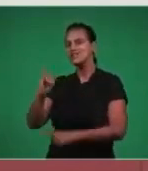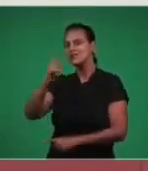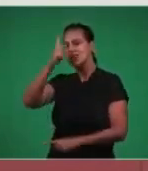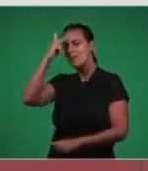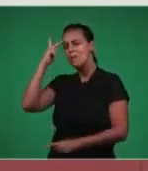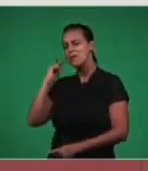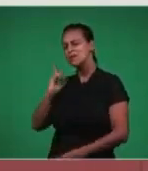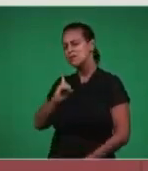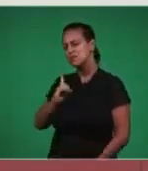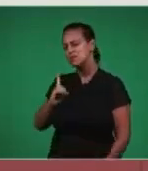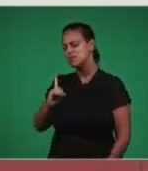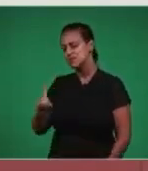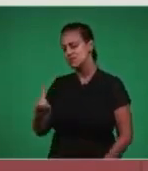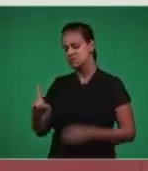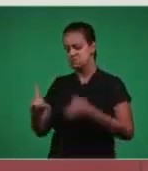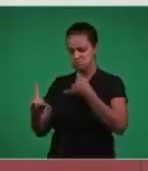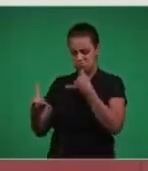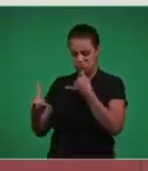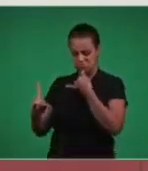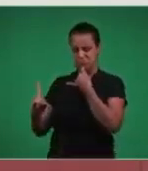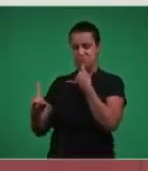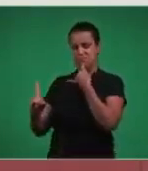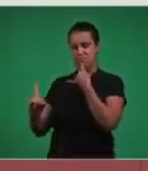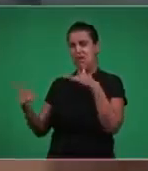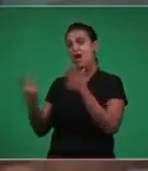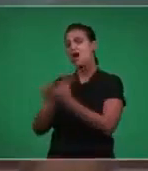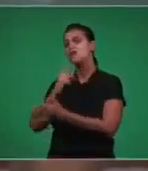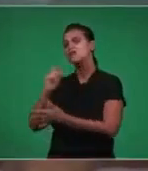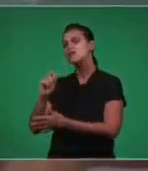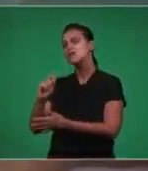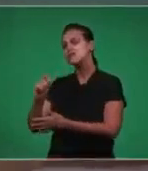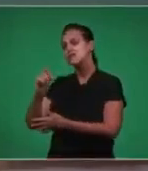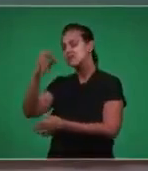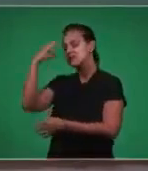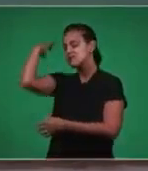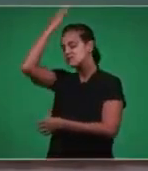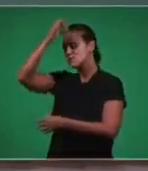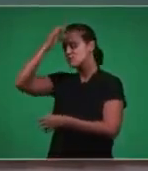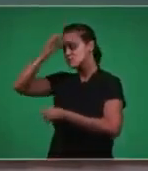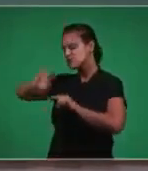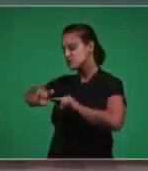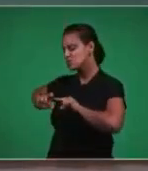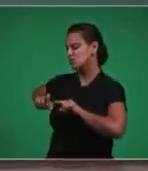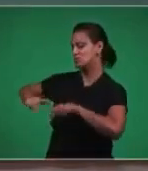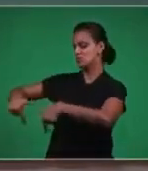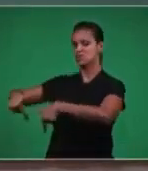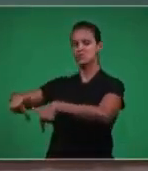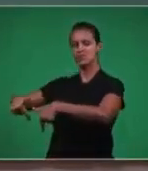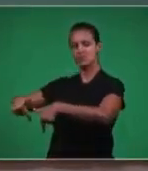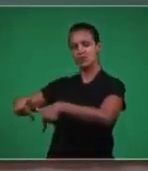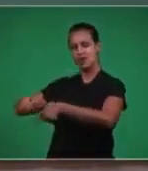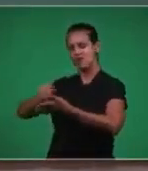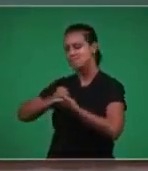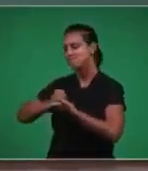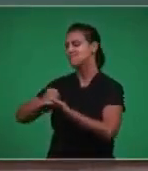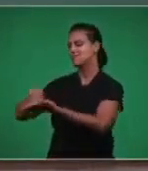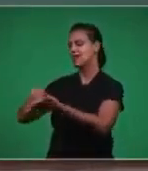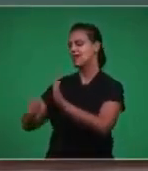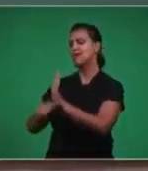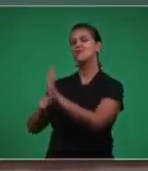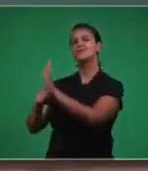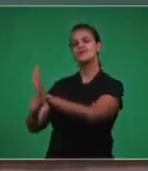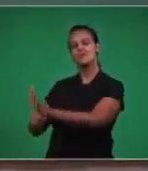head, who's the Lord Jesus, loves each one of our lives, He sends all the resource, and the Holy Spirit, through the plea, through the praises, through